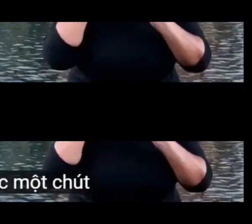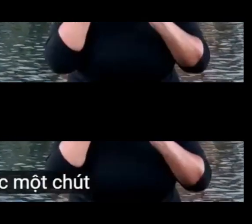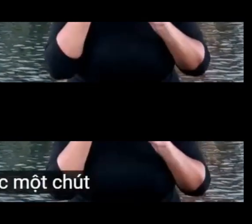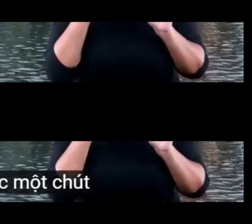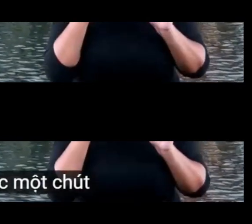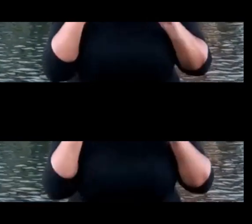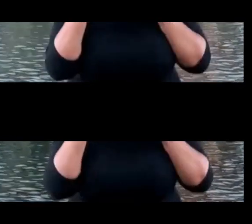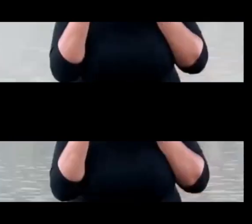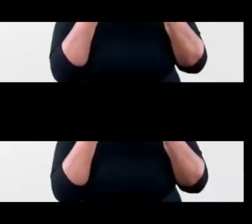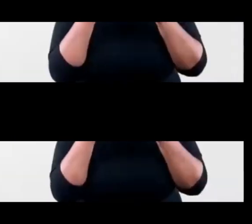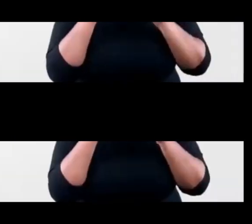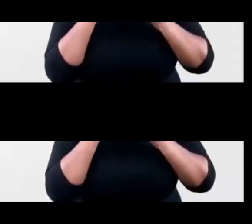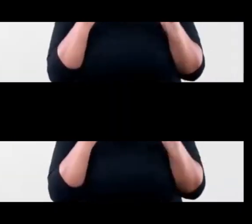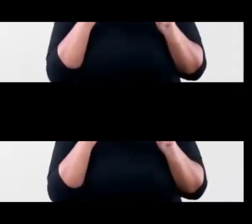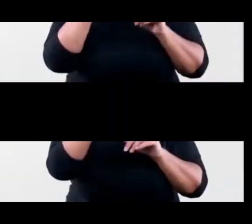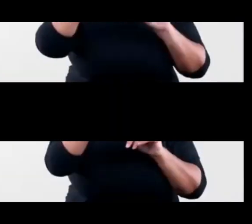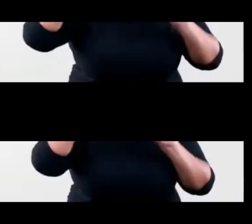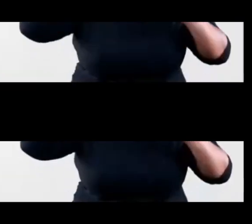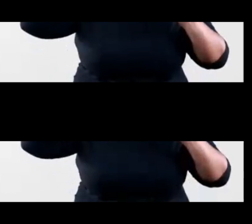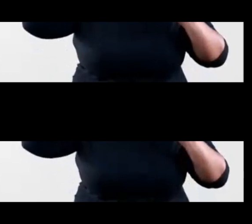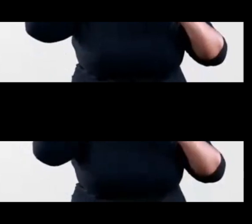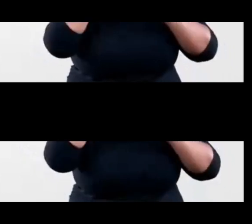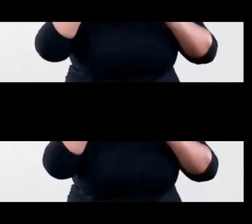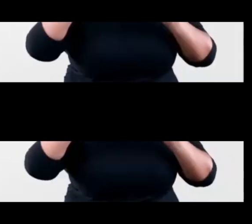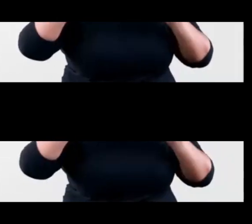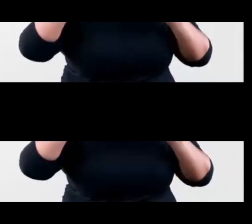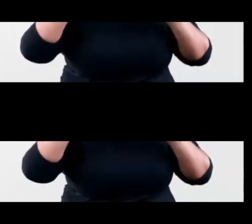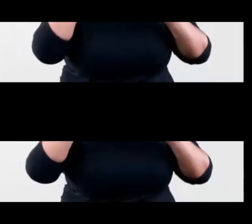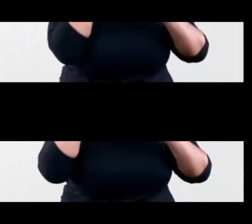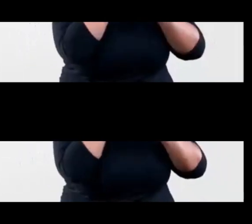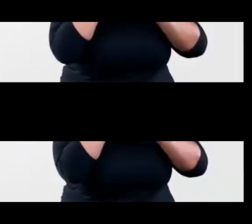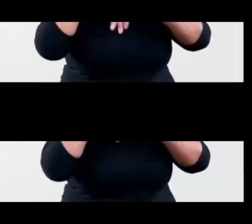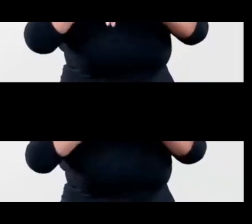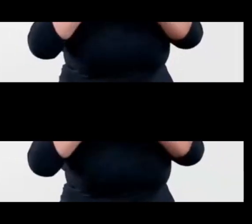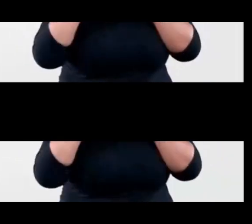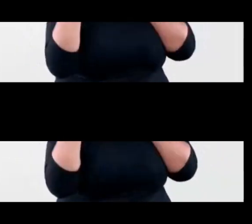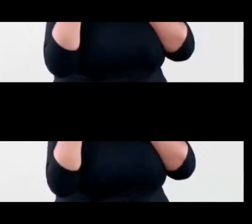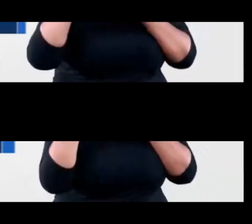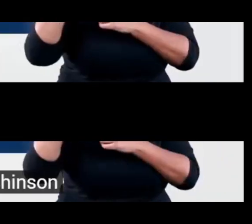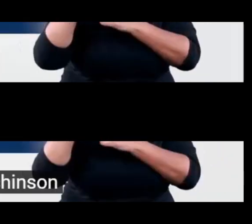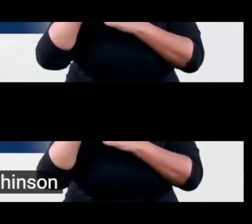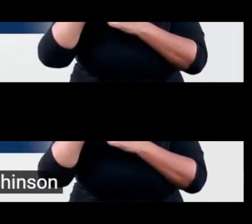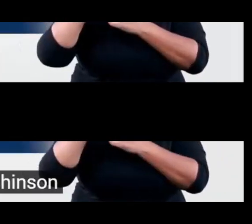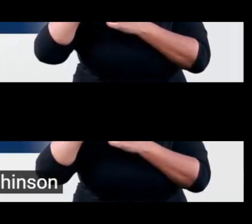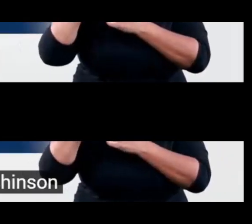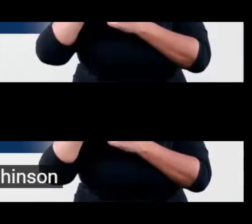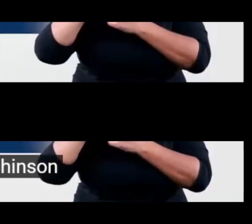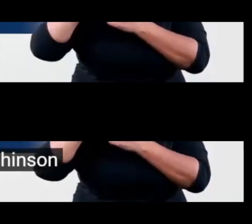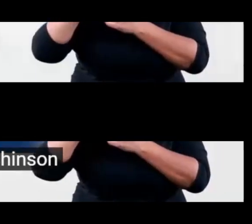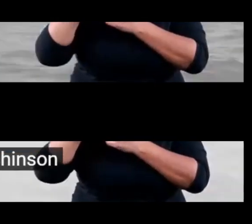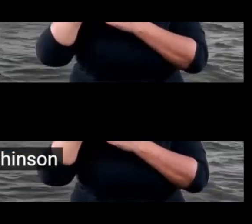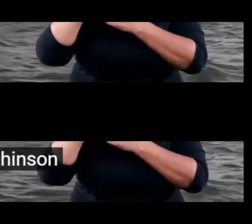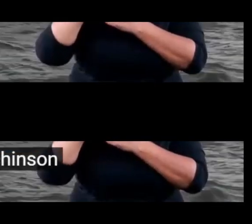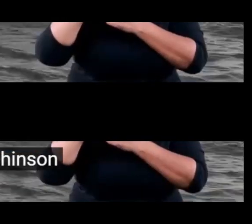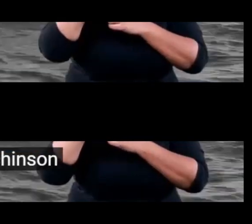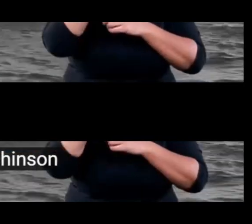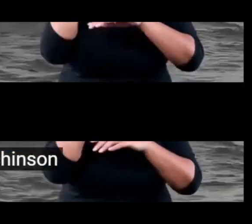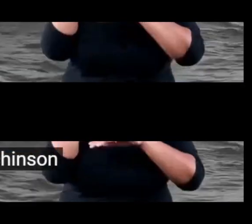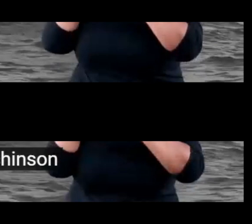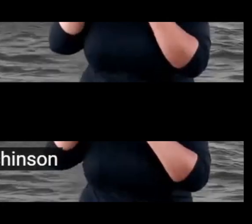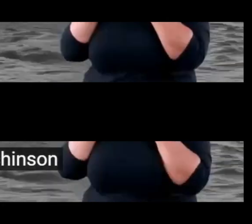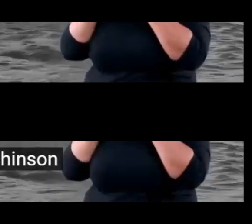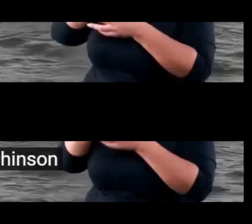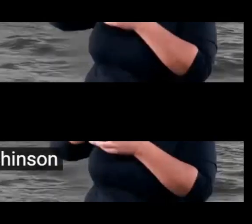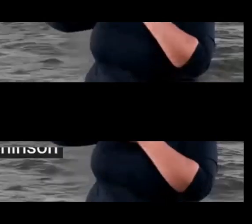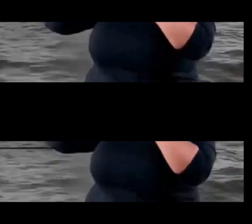differently. The royal governor in Boston, who was a British leader named Thomas Hutchinson, did not send the ships